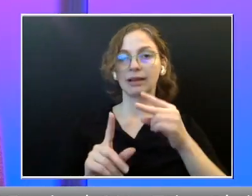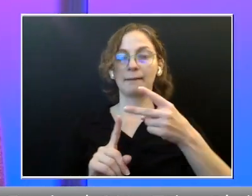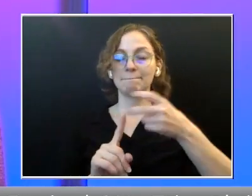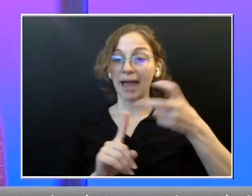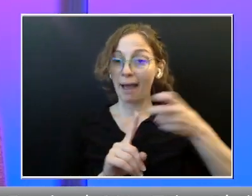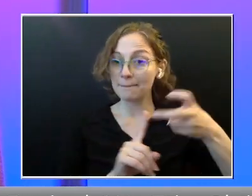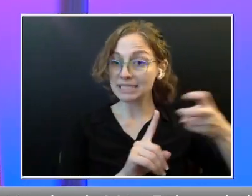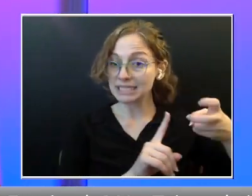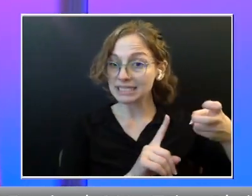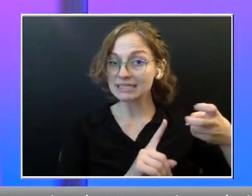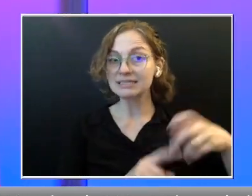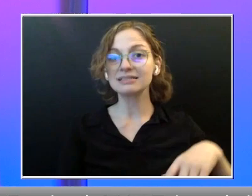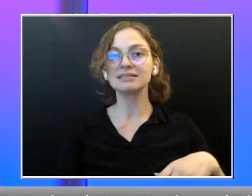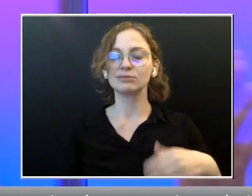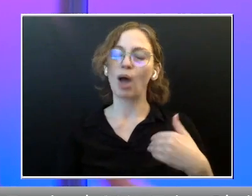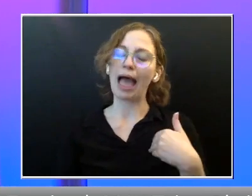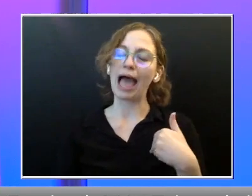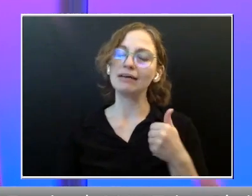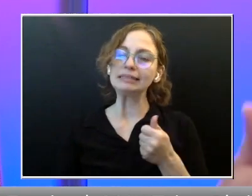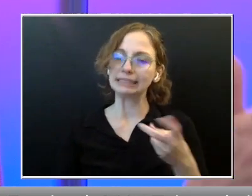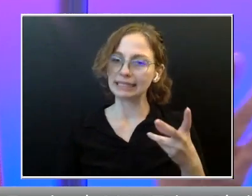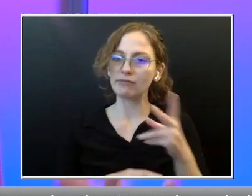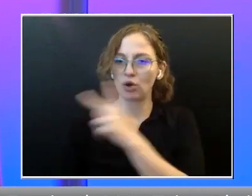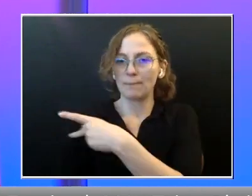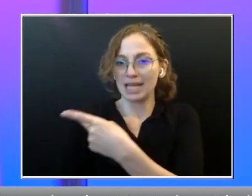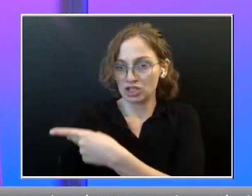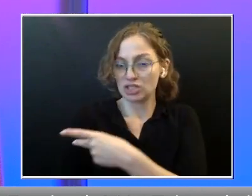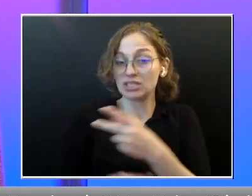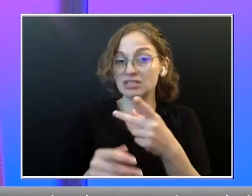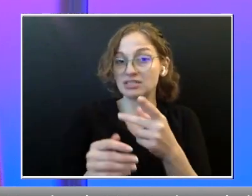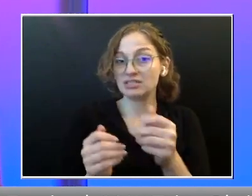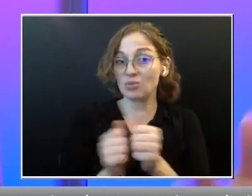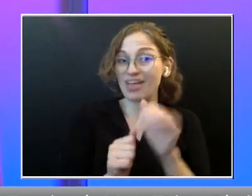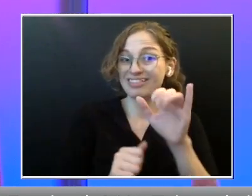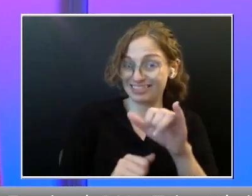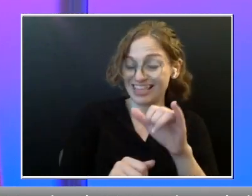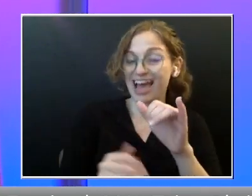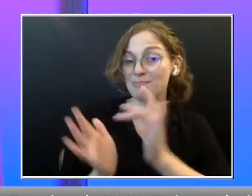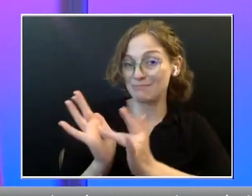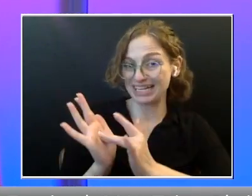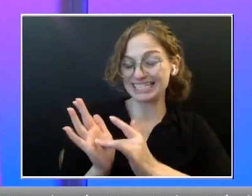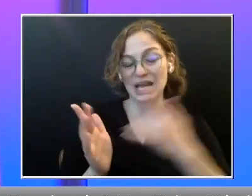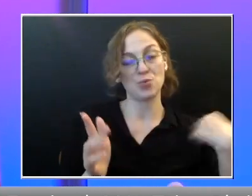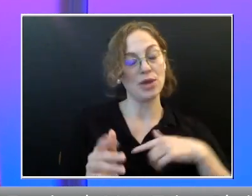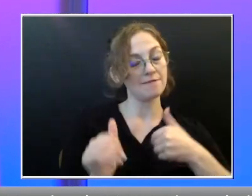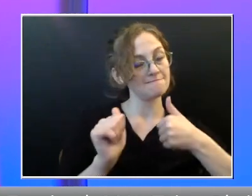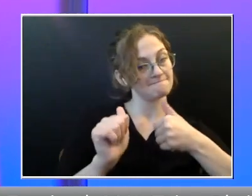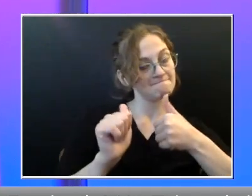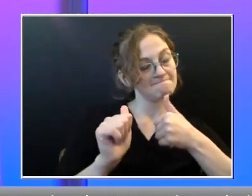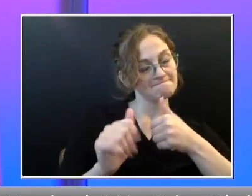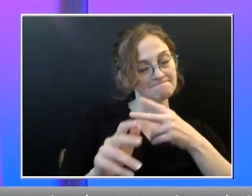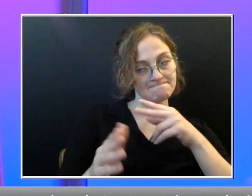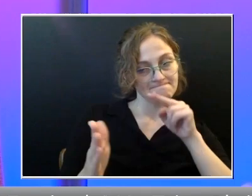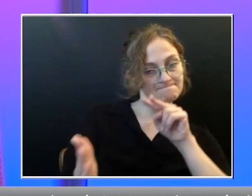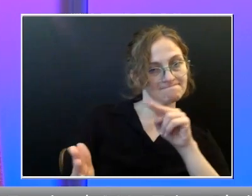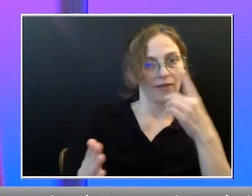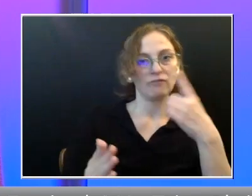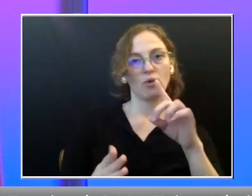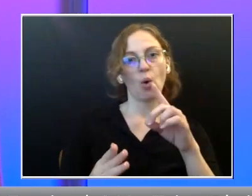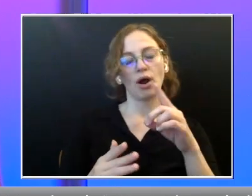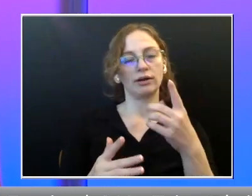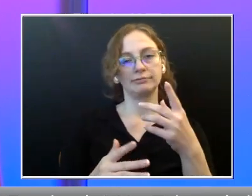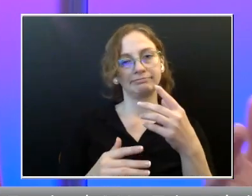tamoxifen patients that we follow along for ultrasound findings and bleeding. And the overwhelming majority, I do want to say, have